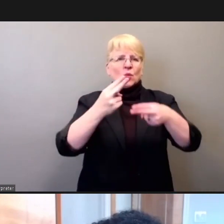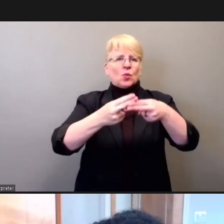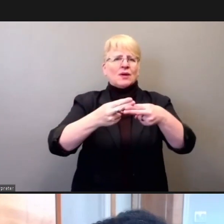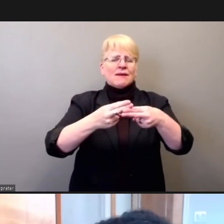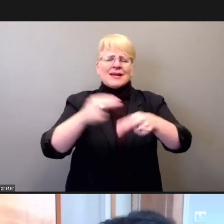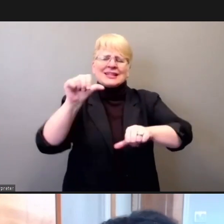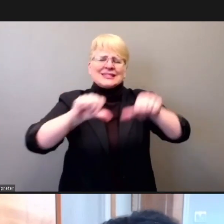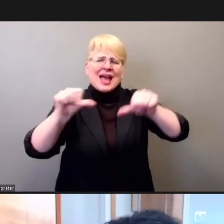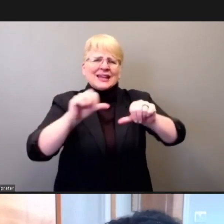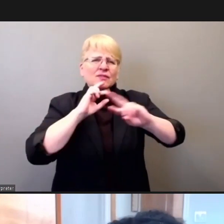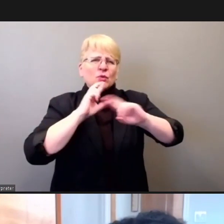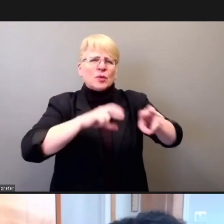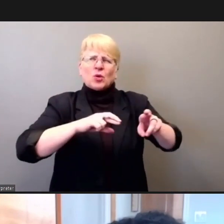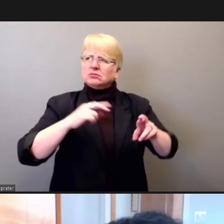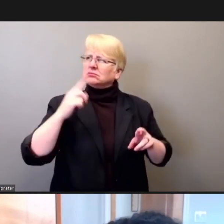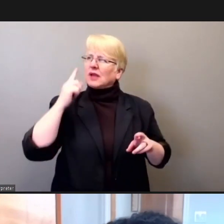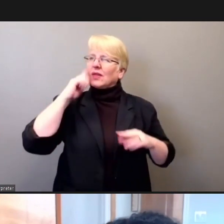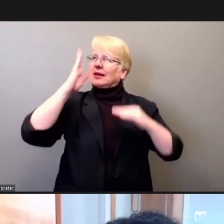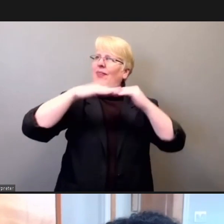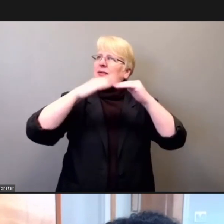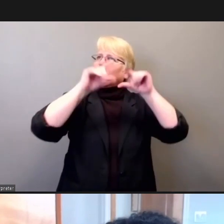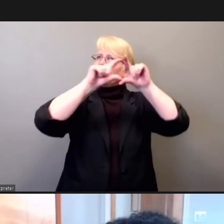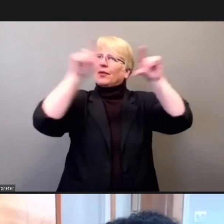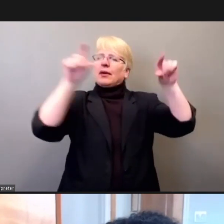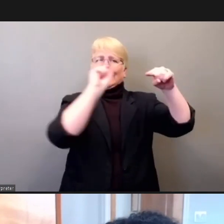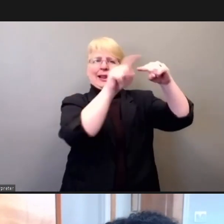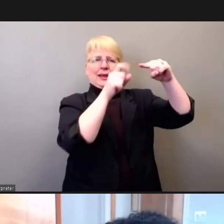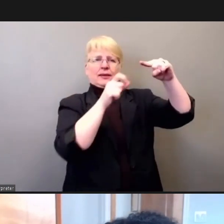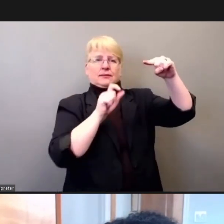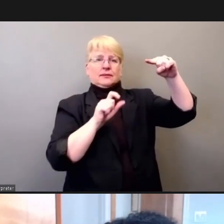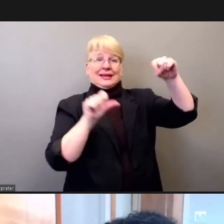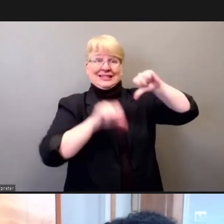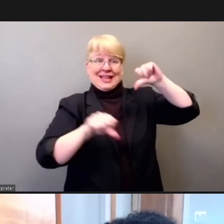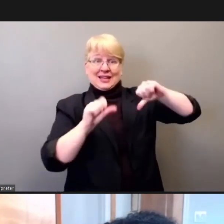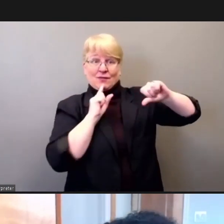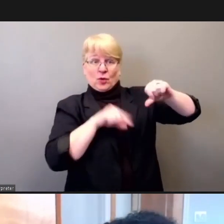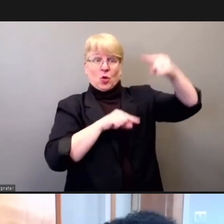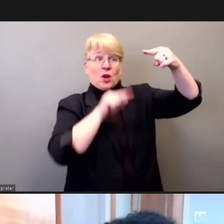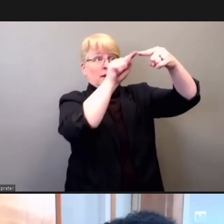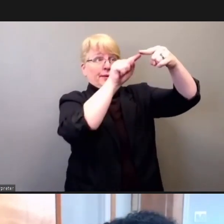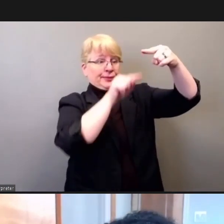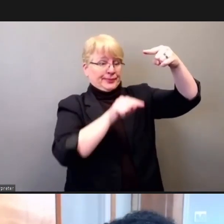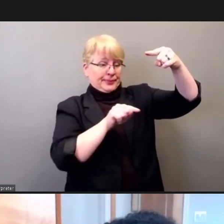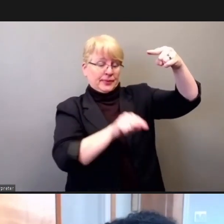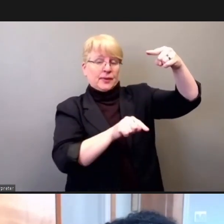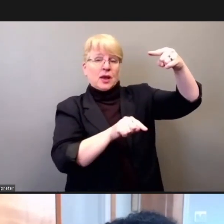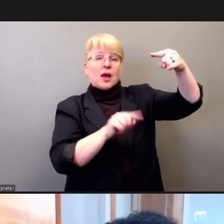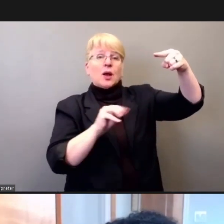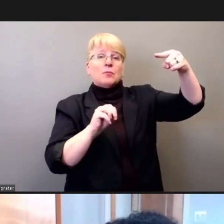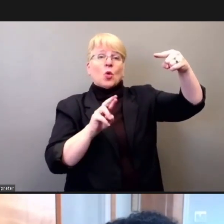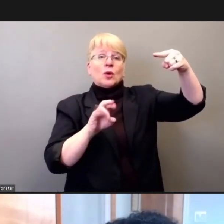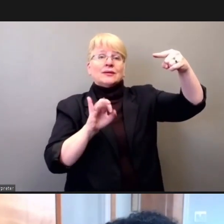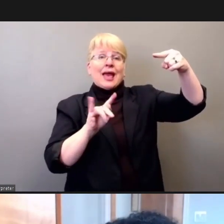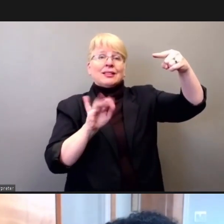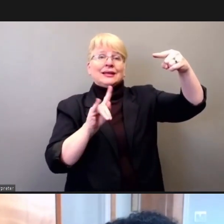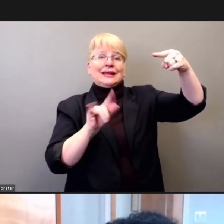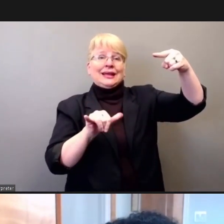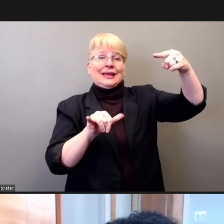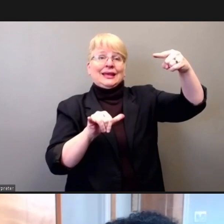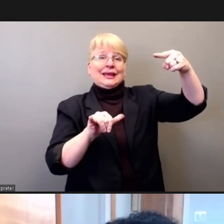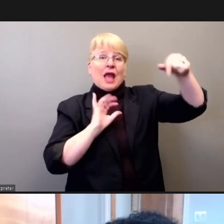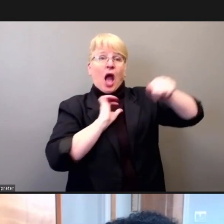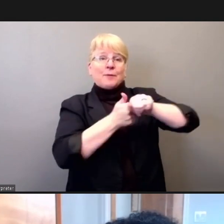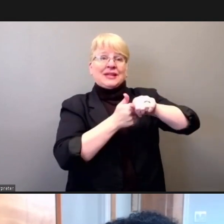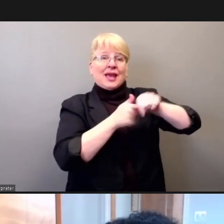at the top, and then you scroll down a little bit, there's a mortality update that comes out every week. And take a look at